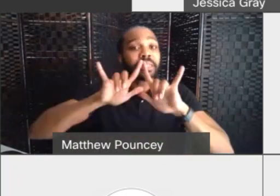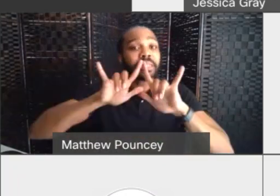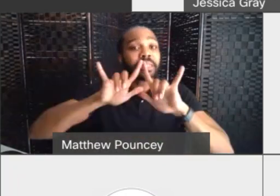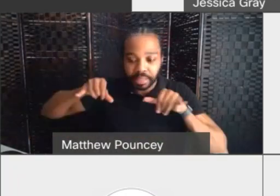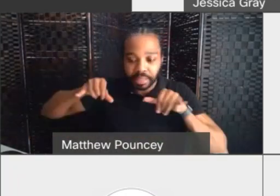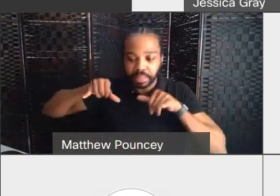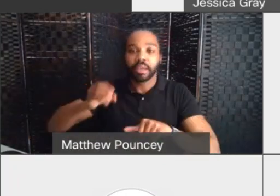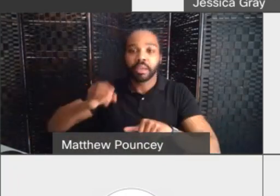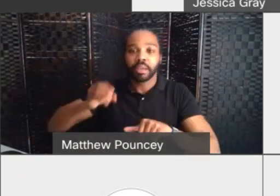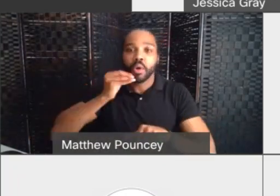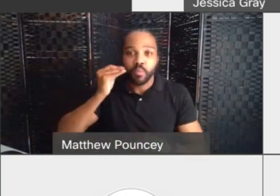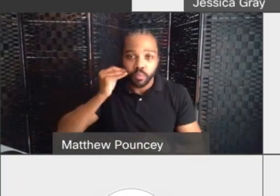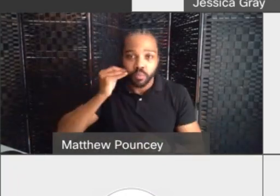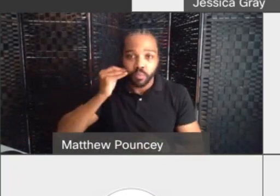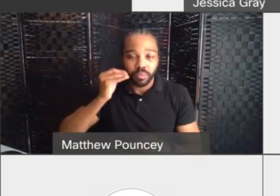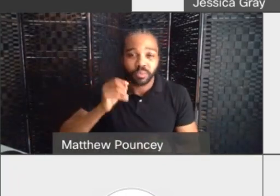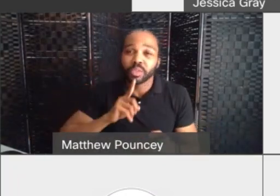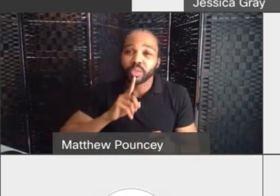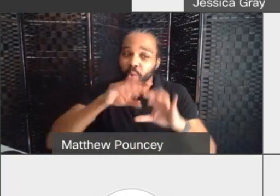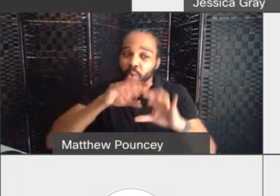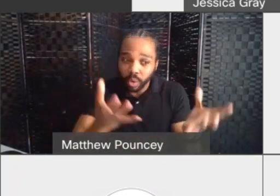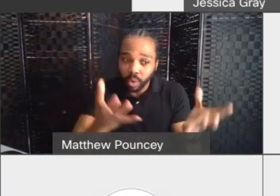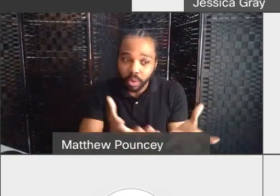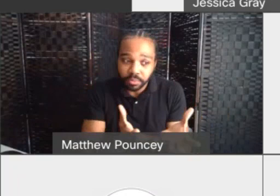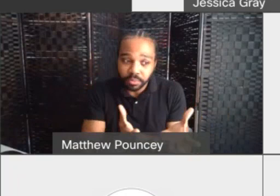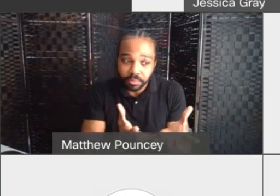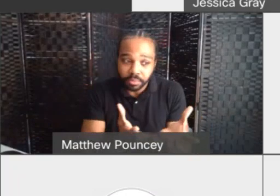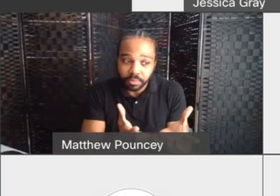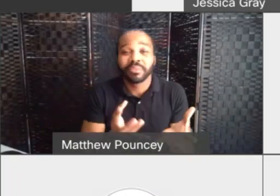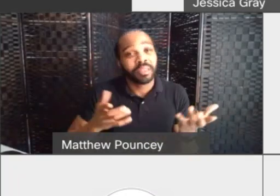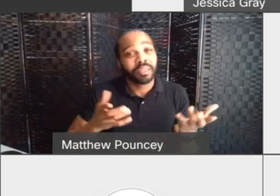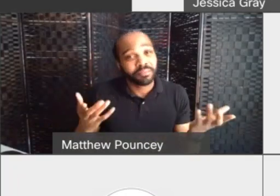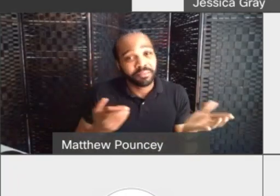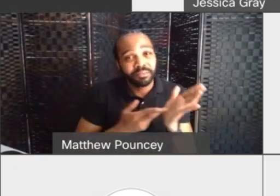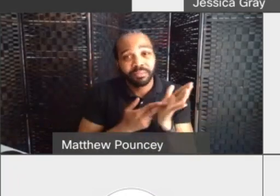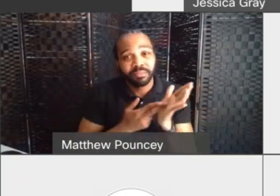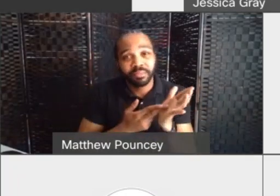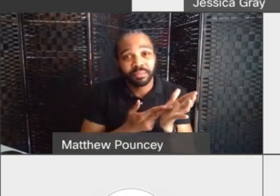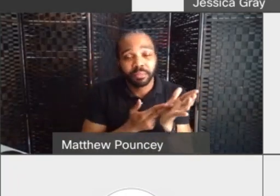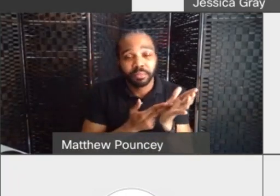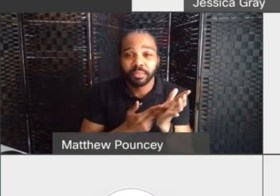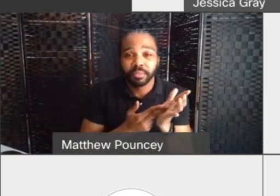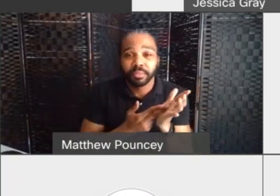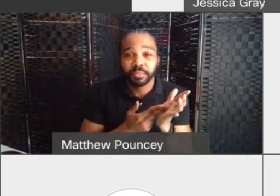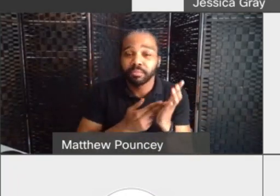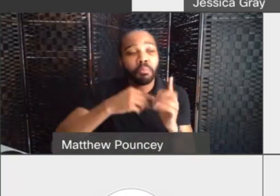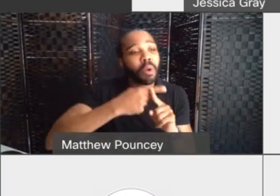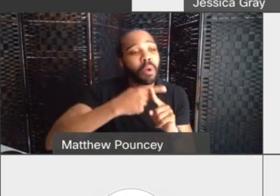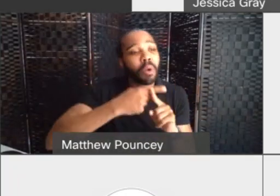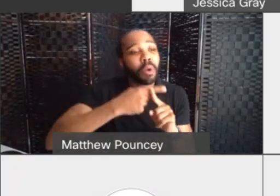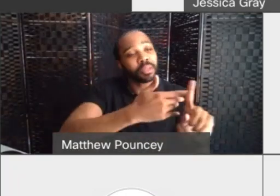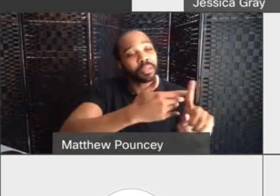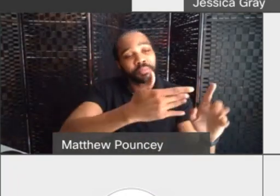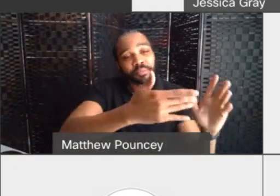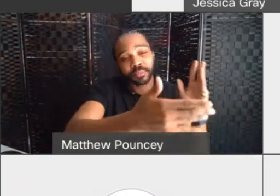the reality is it is still going to be months before we see, a